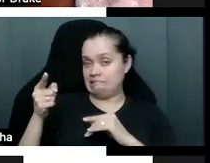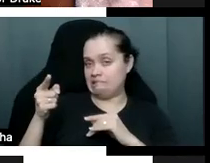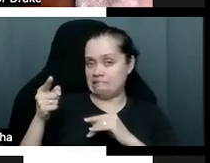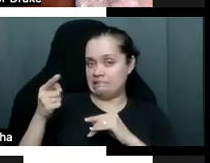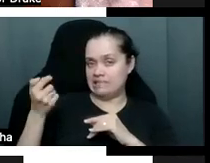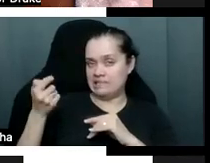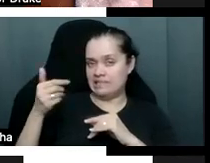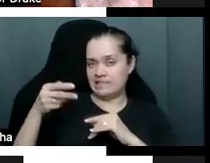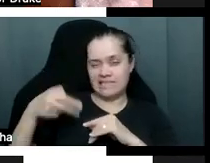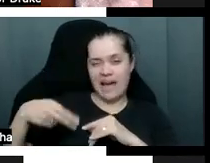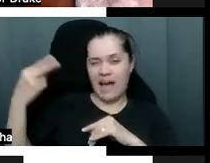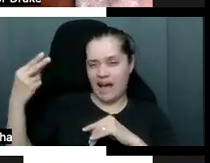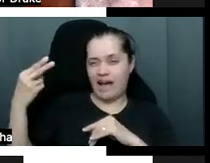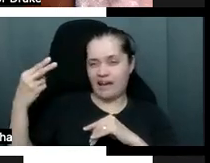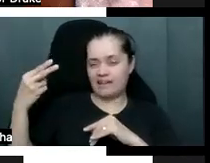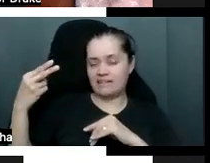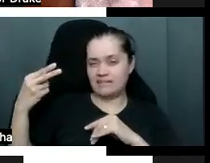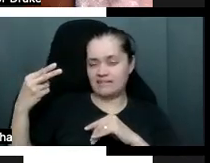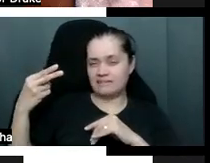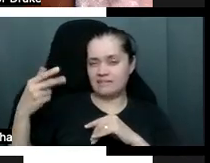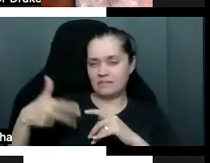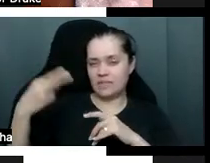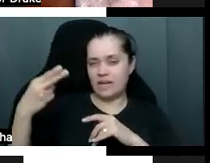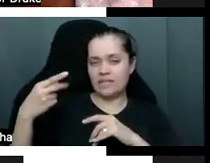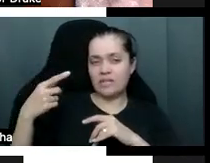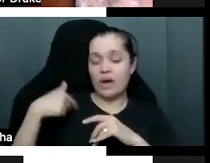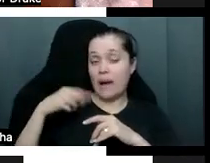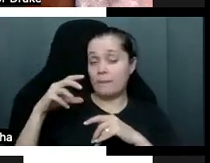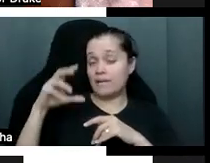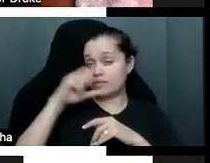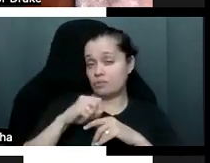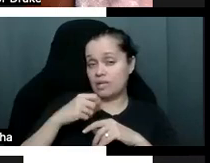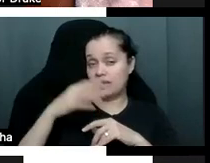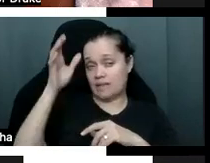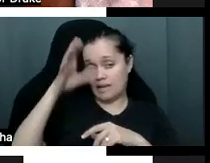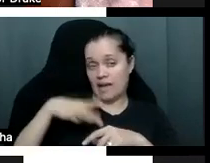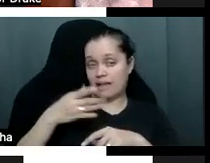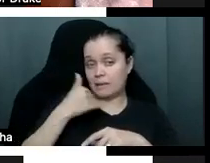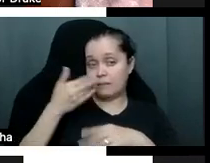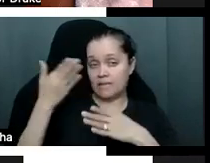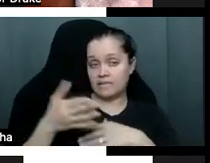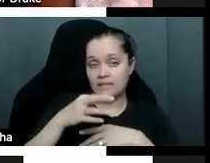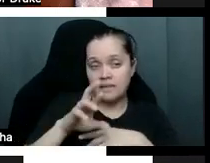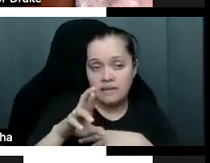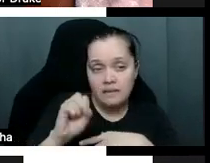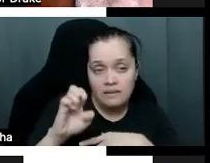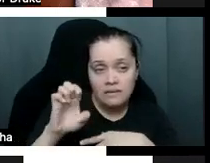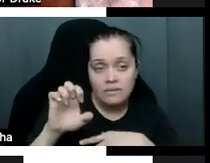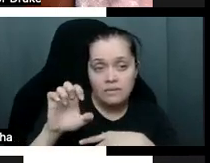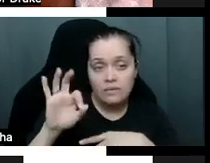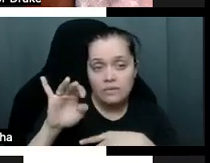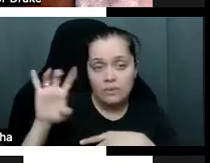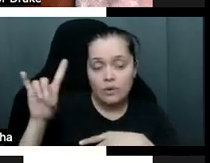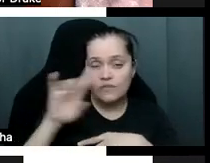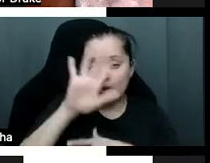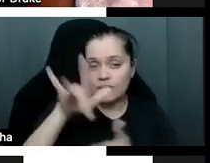just seems astonishingly high. So the guy I like the best here is Steve Rosefield, who's in the middle of the